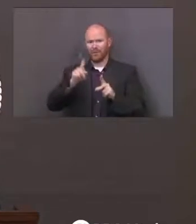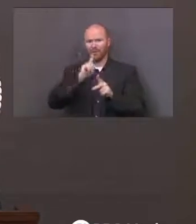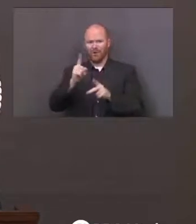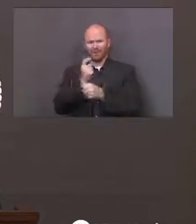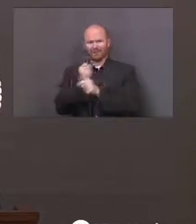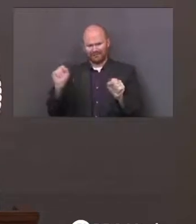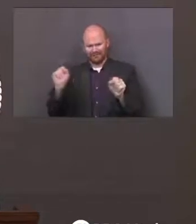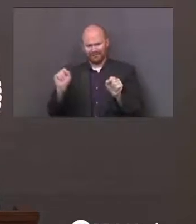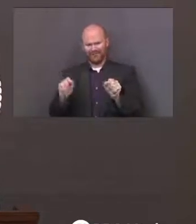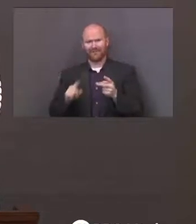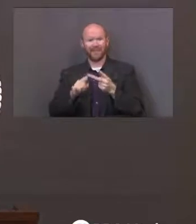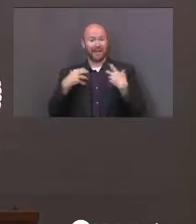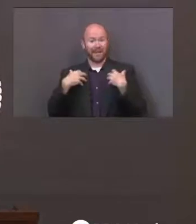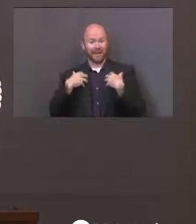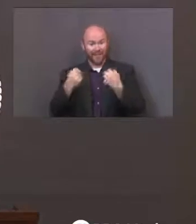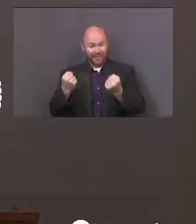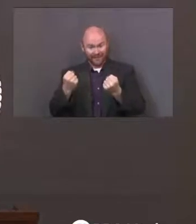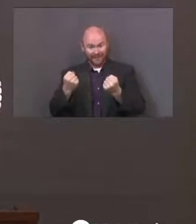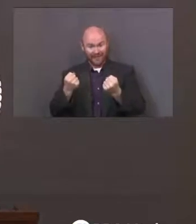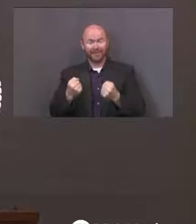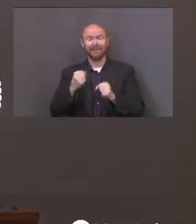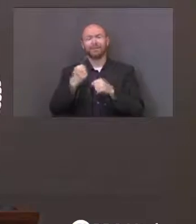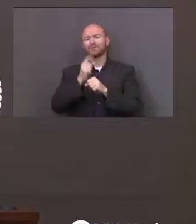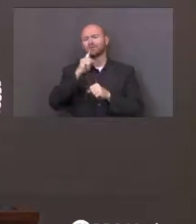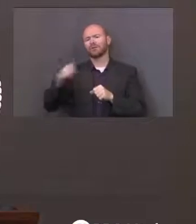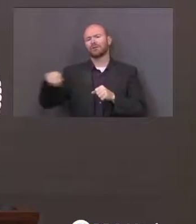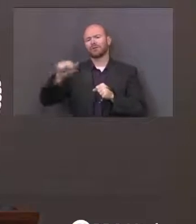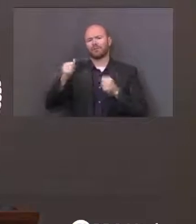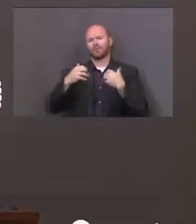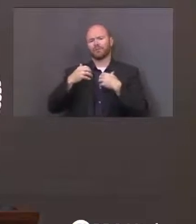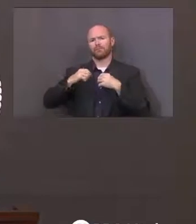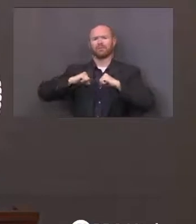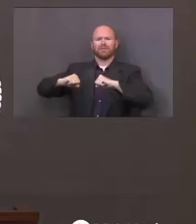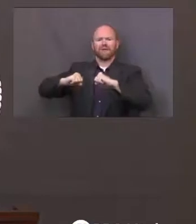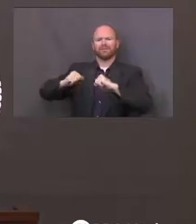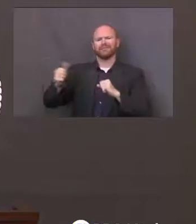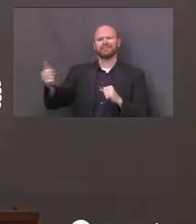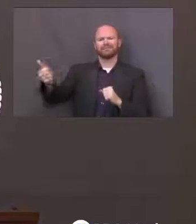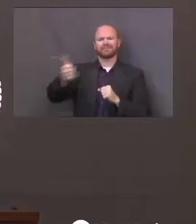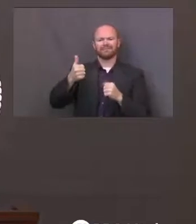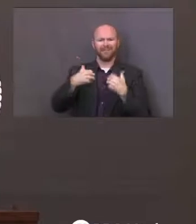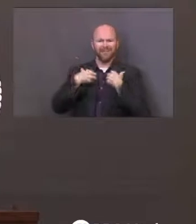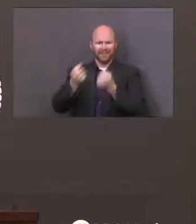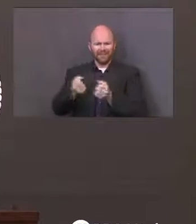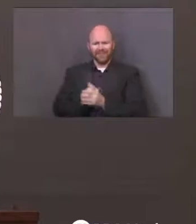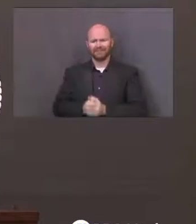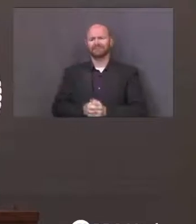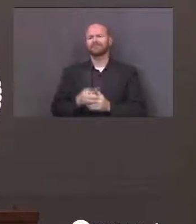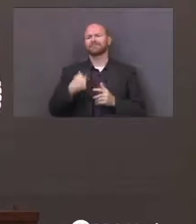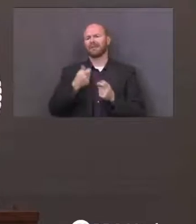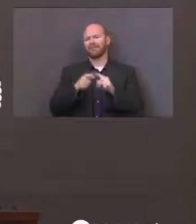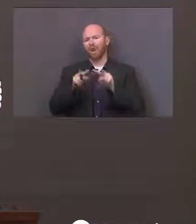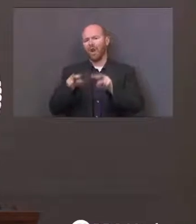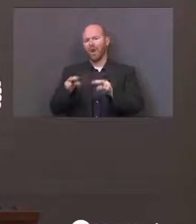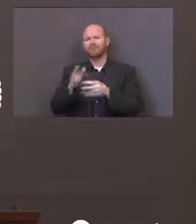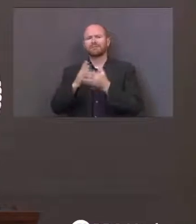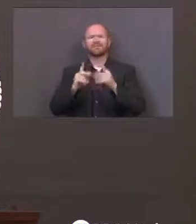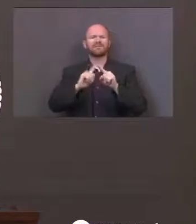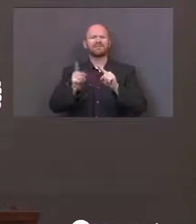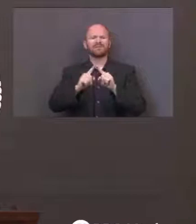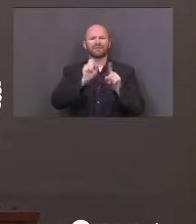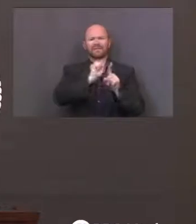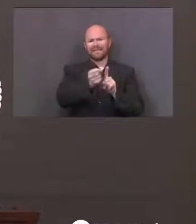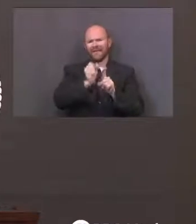that it's healthy, that it has every opportunity to protect its own personal health. And we've had to look at different kinds of scenarios, and the what